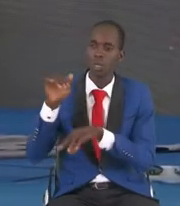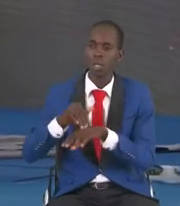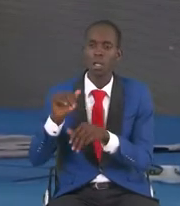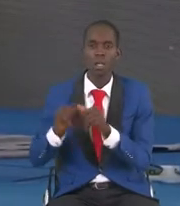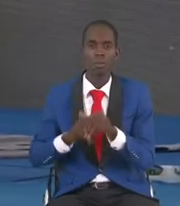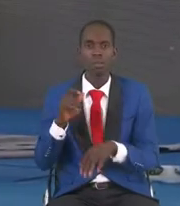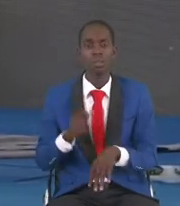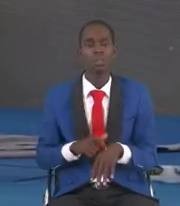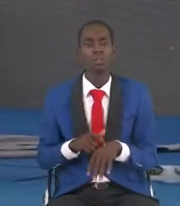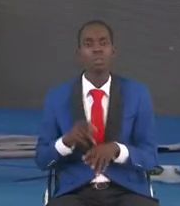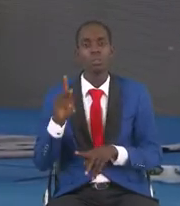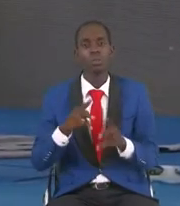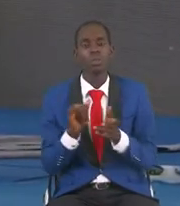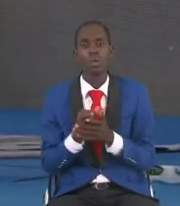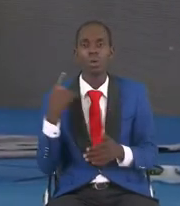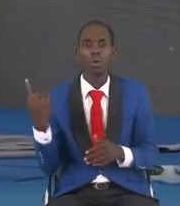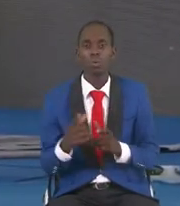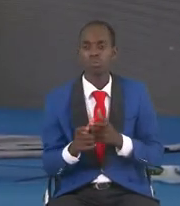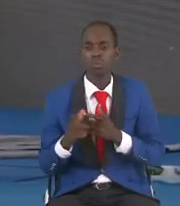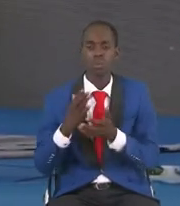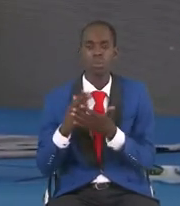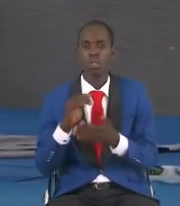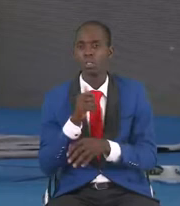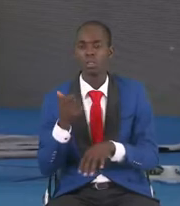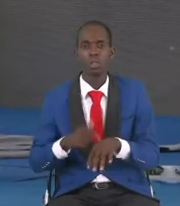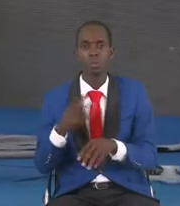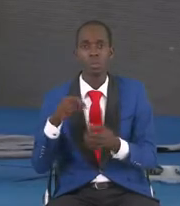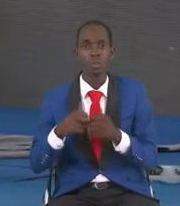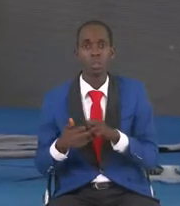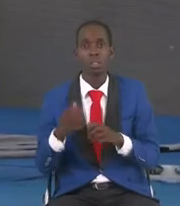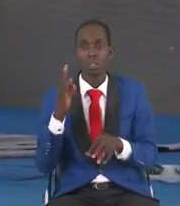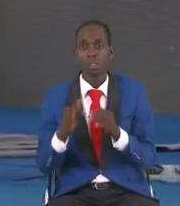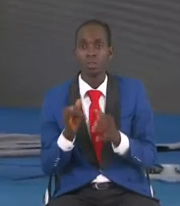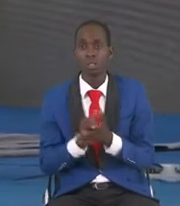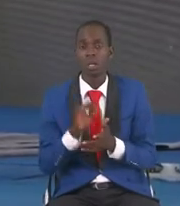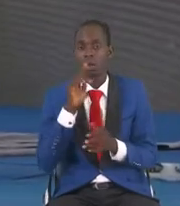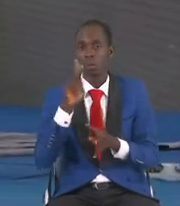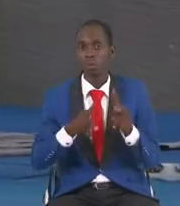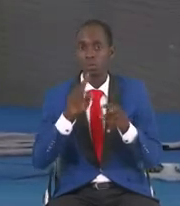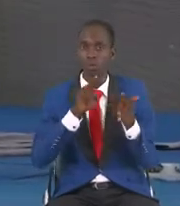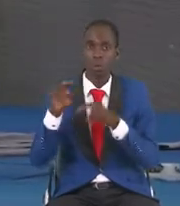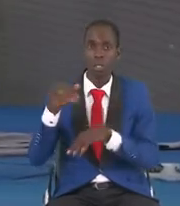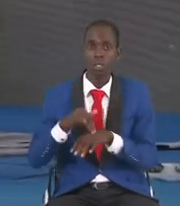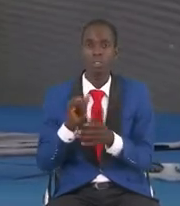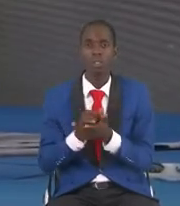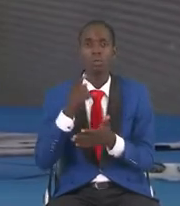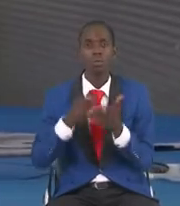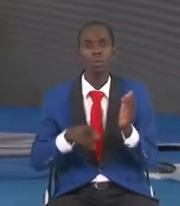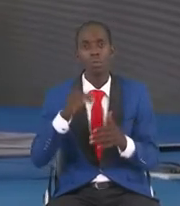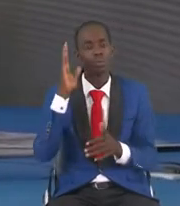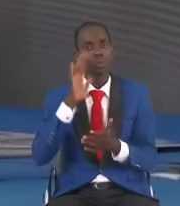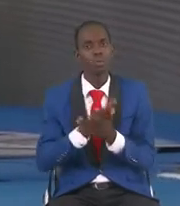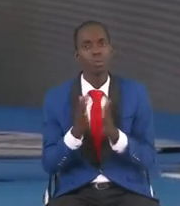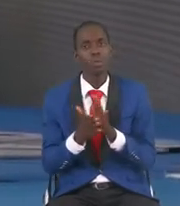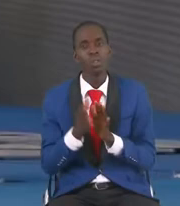who always run away when there is any challenge. If those are the people you are looking at, that's what you'll become. If you look at a